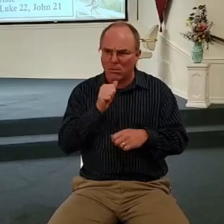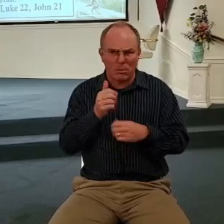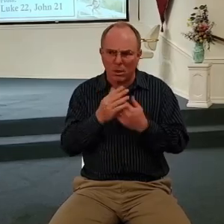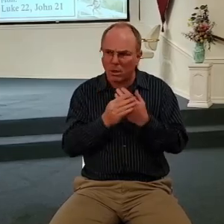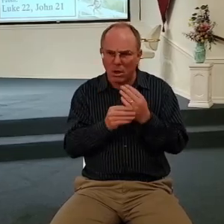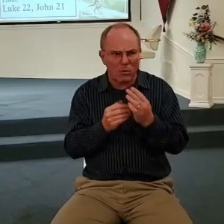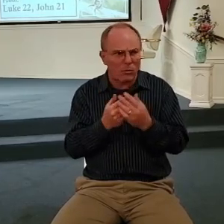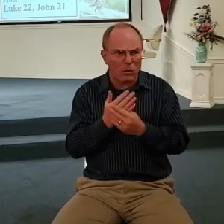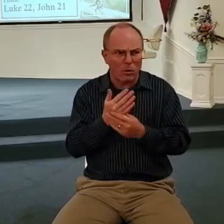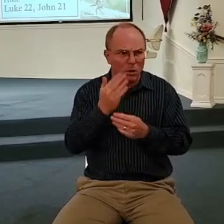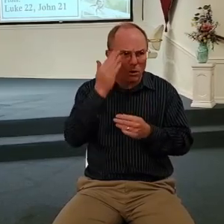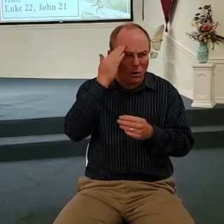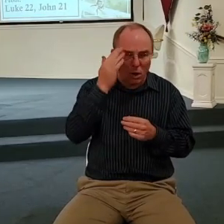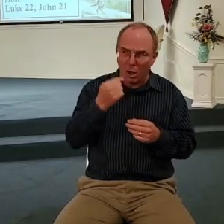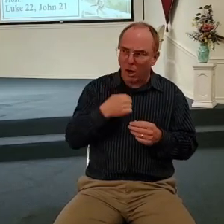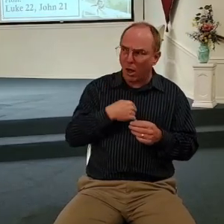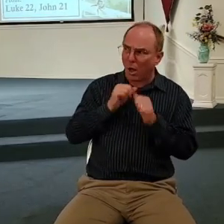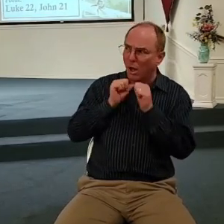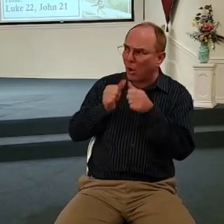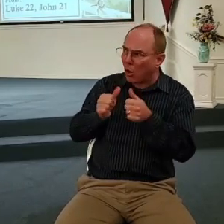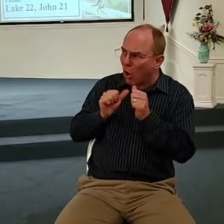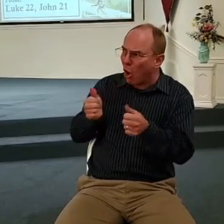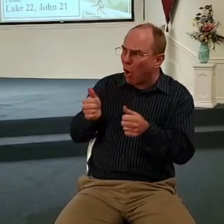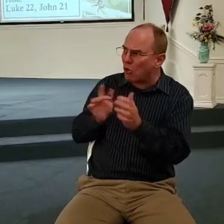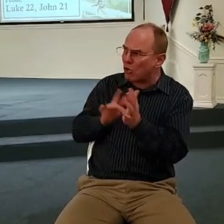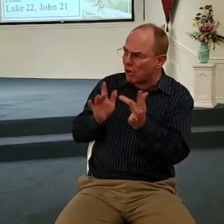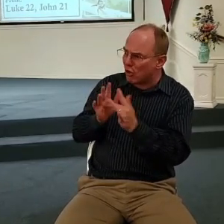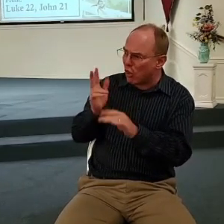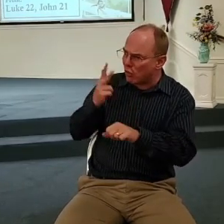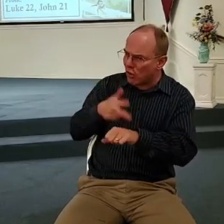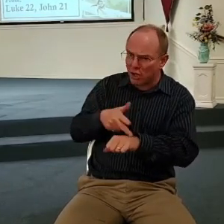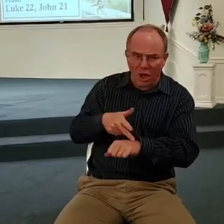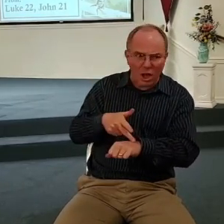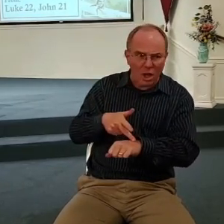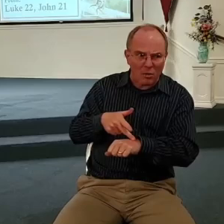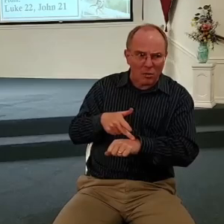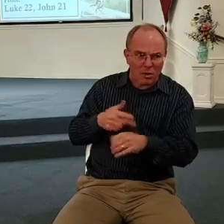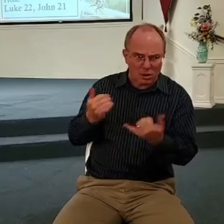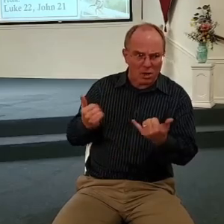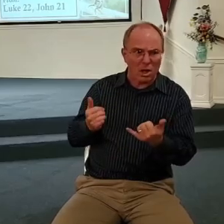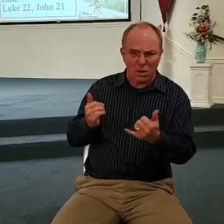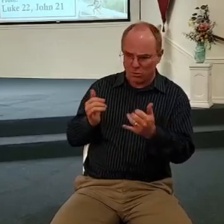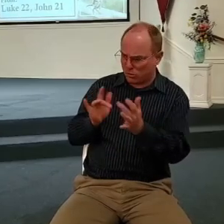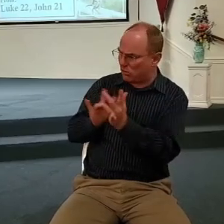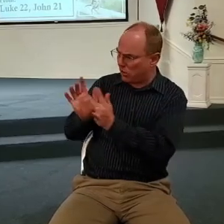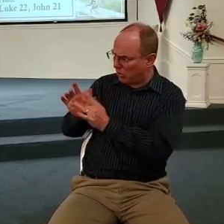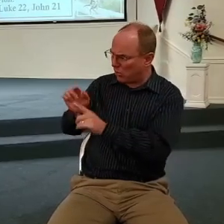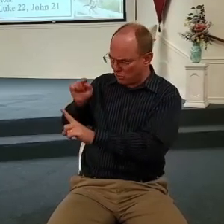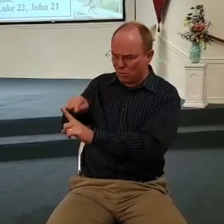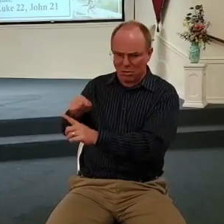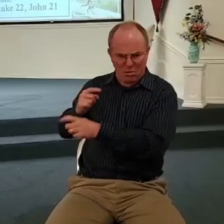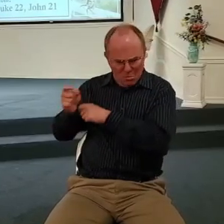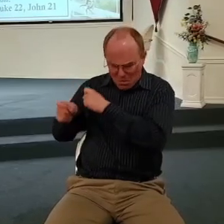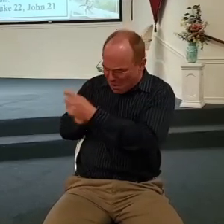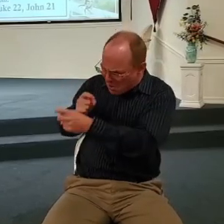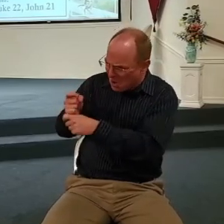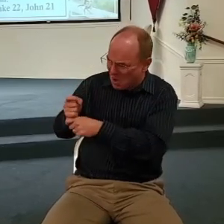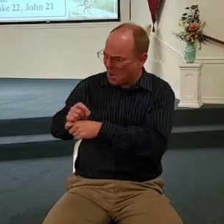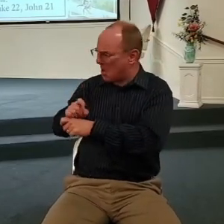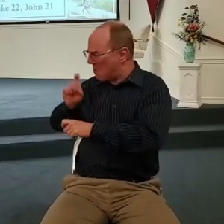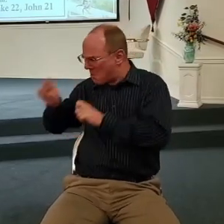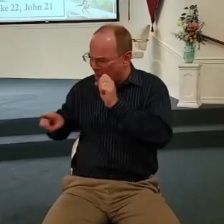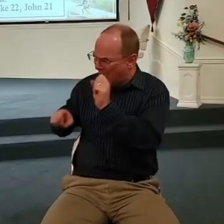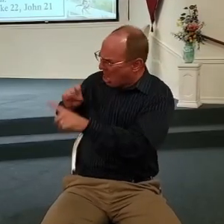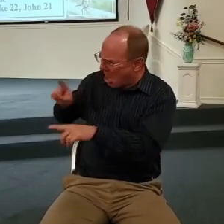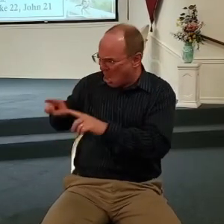have Jesus, in the process of being persecuted, questioned, looked over at